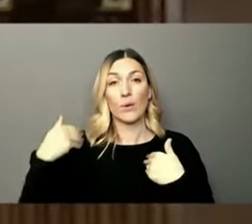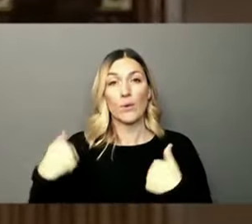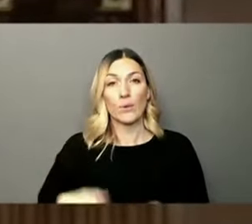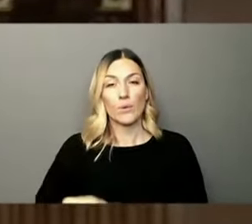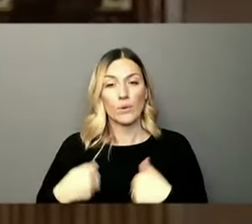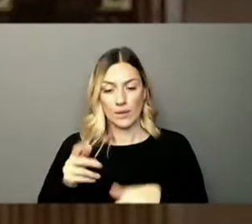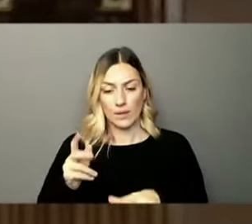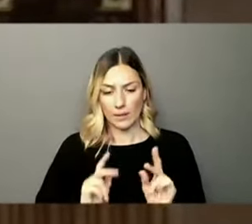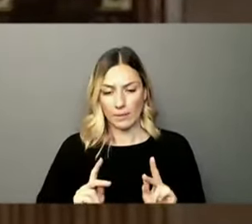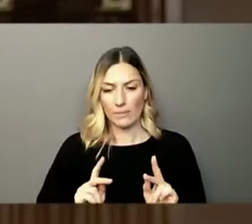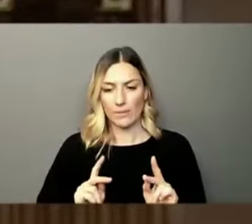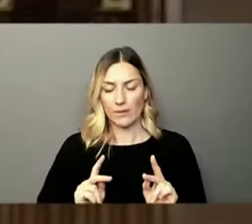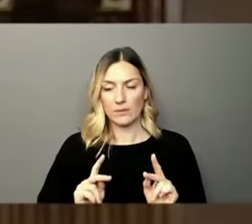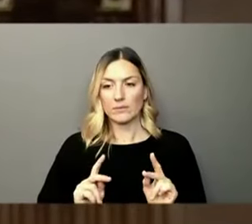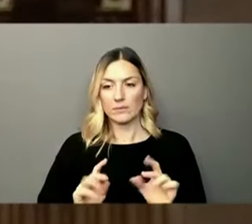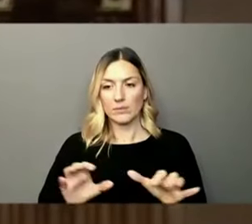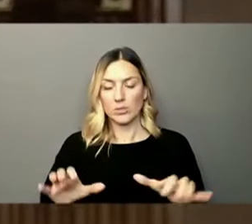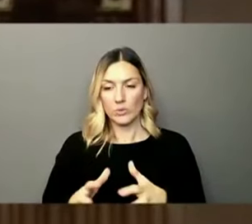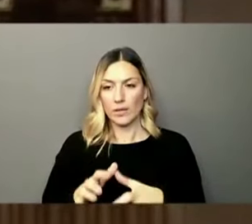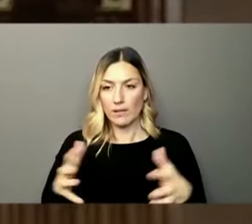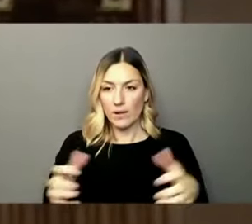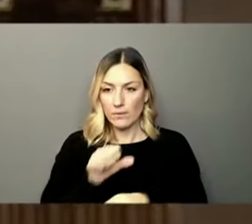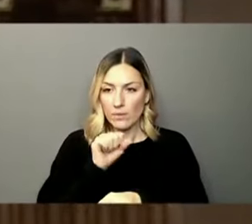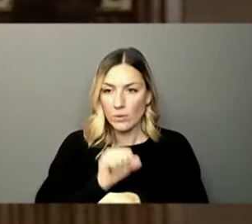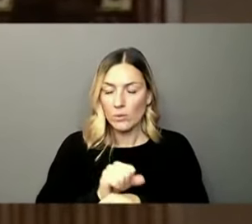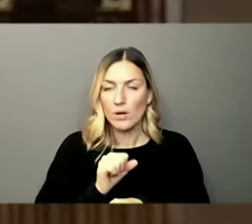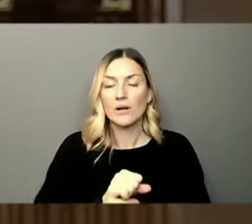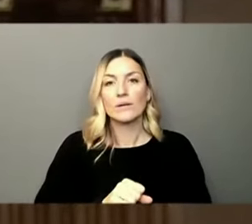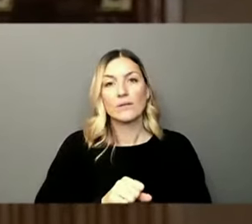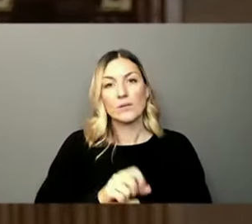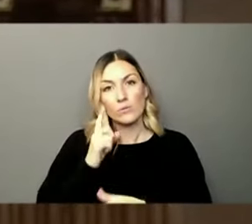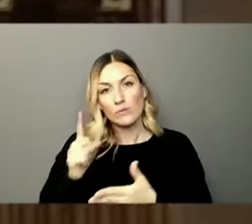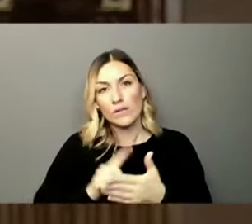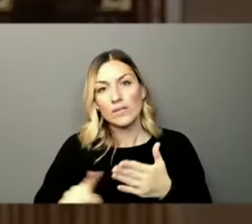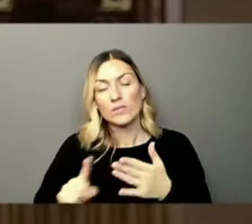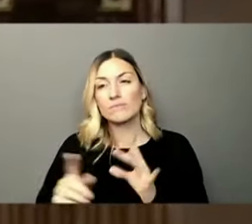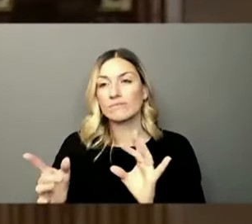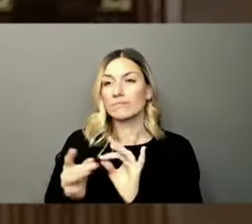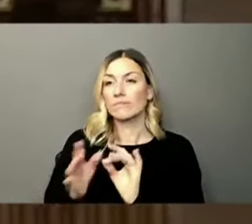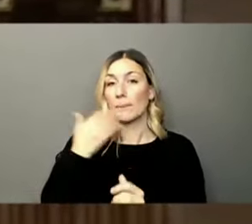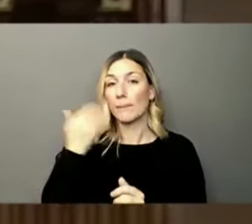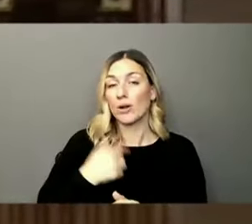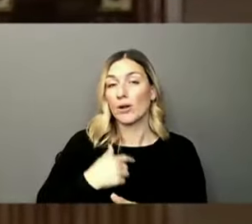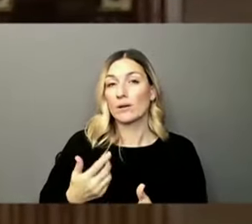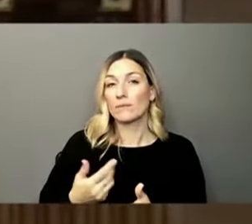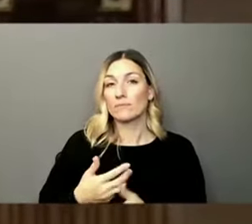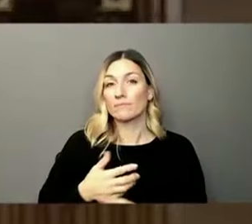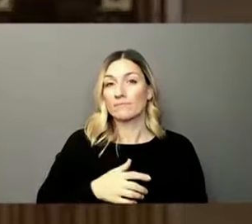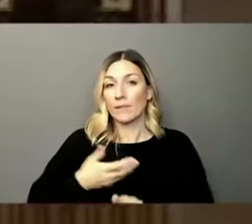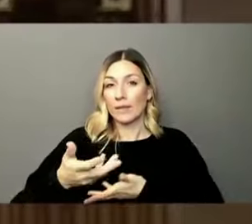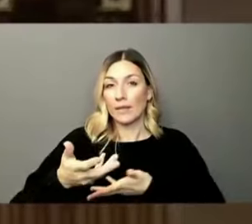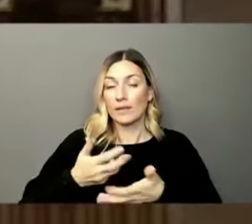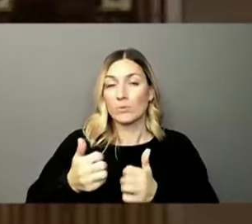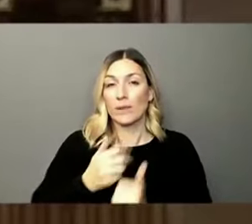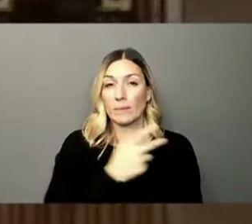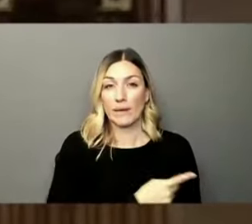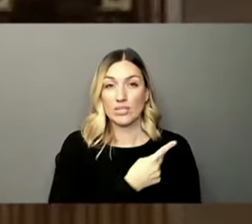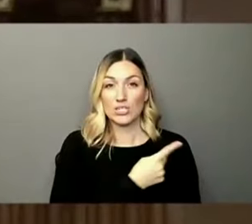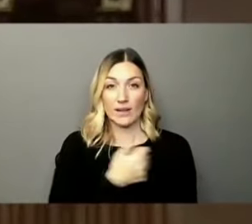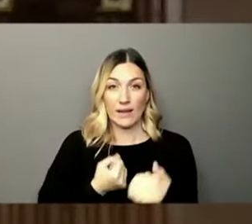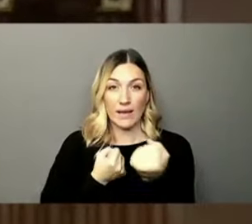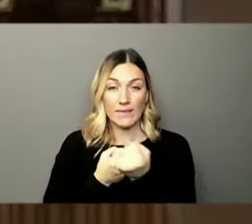people doing a lot of the work, being able to direct the research more. I think better engagement also with patient advocates, many of whom